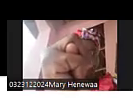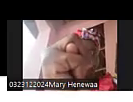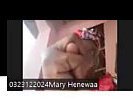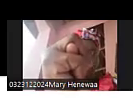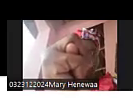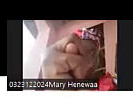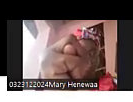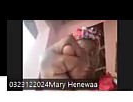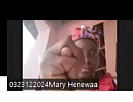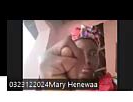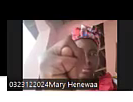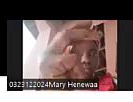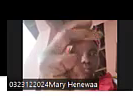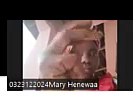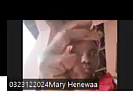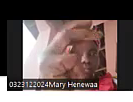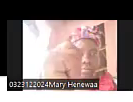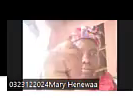N.